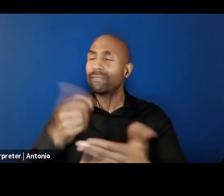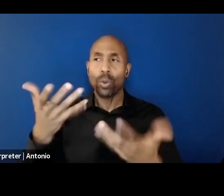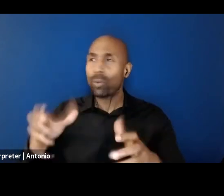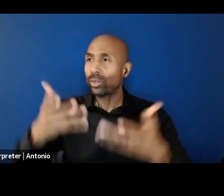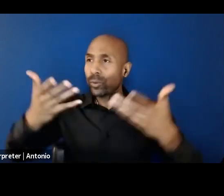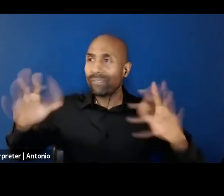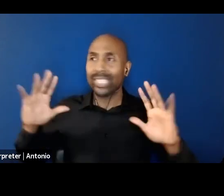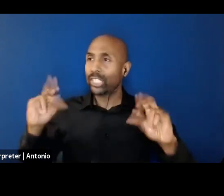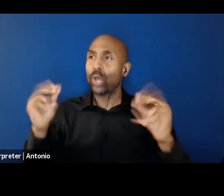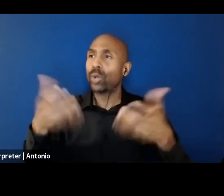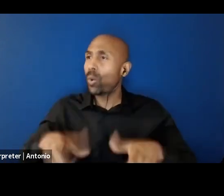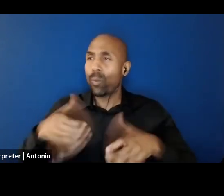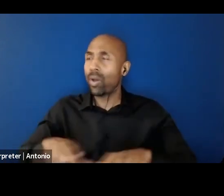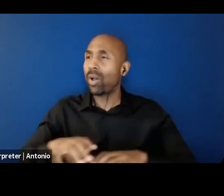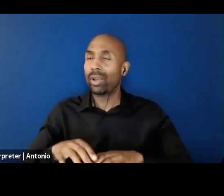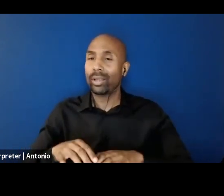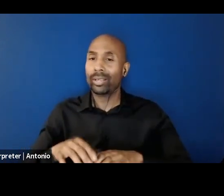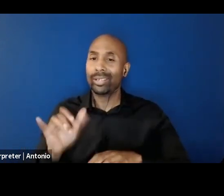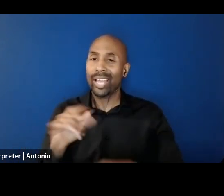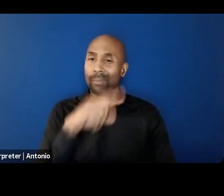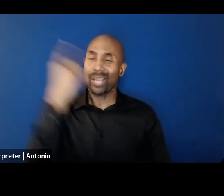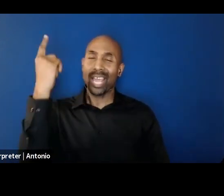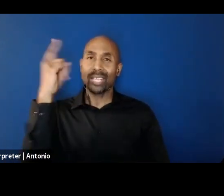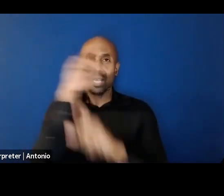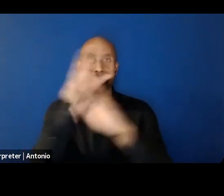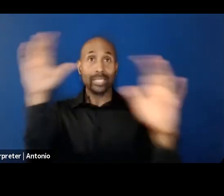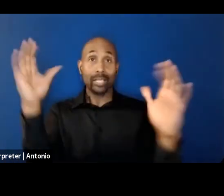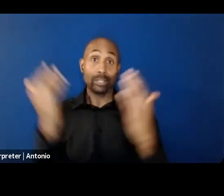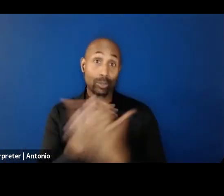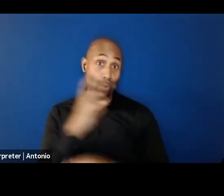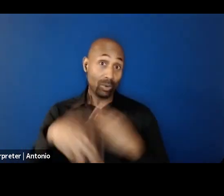new world, look at where arrival got us.